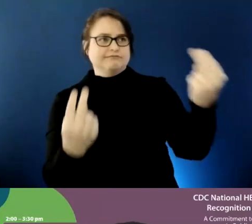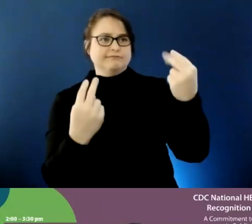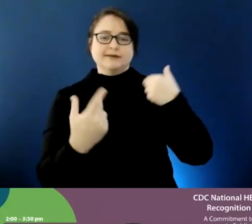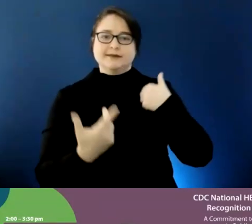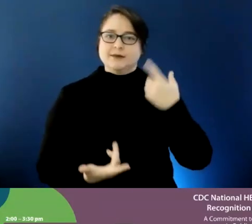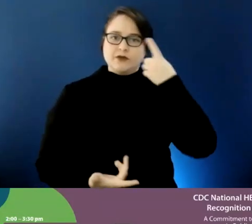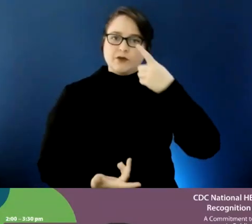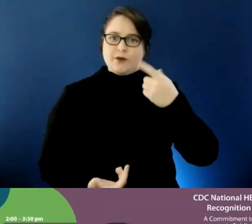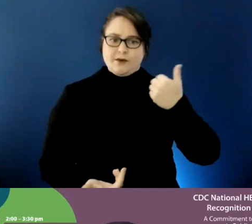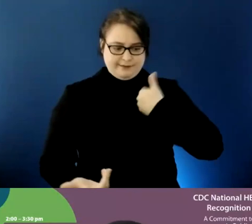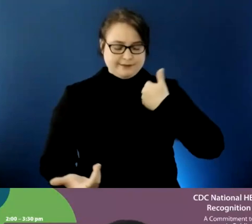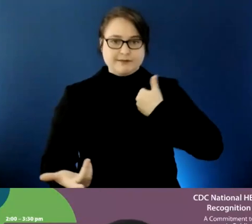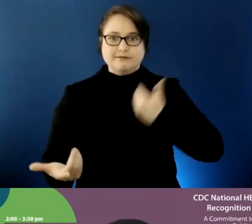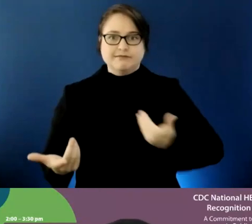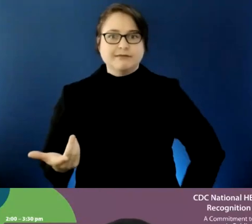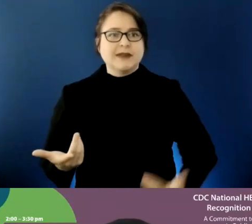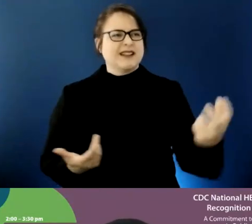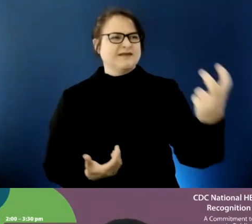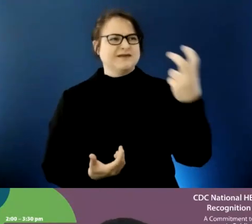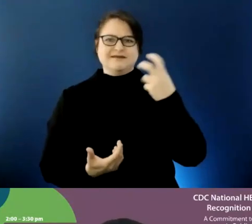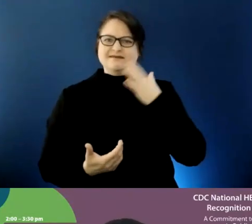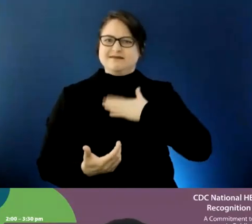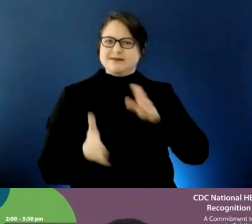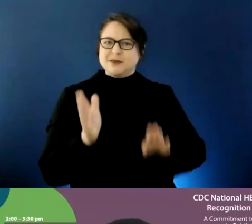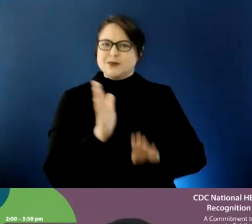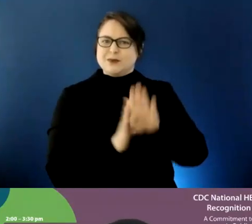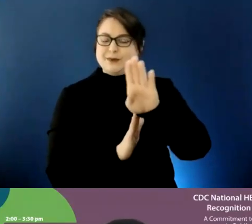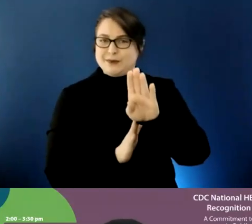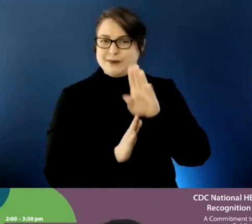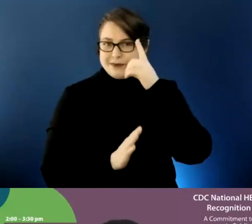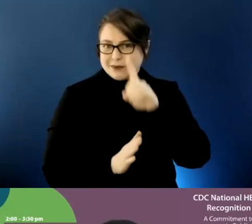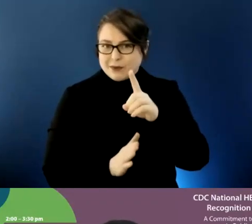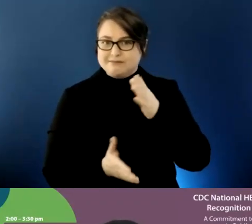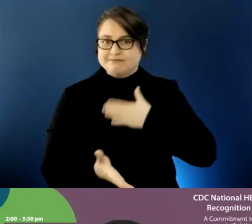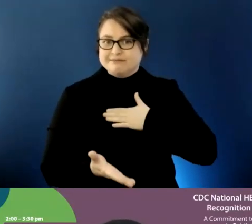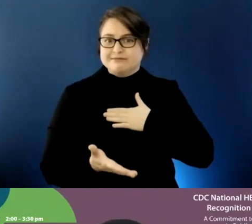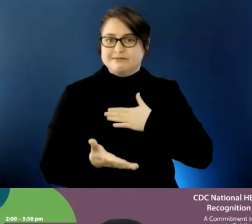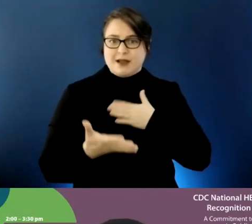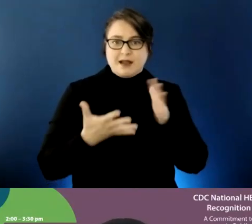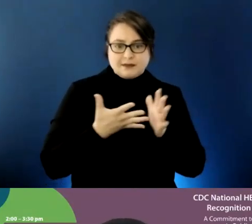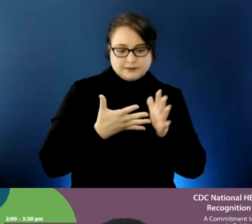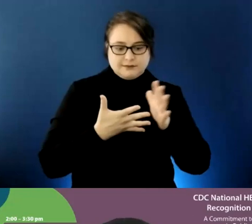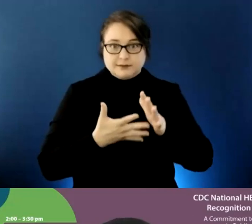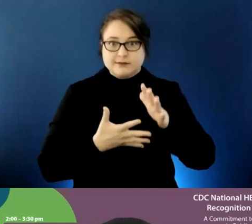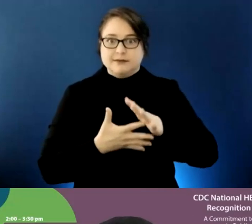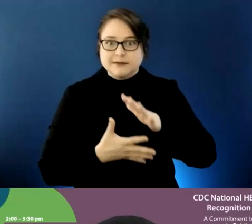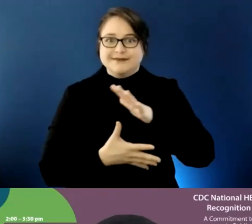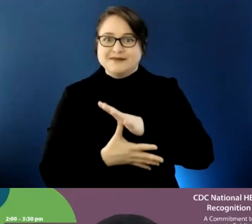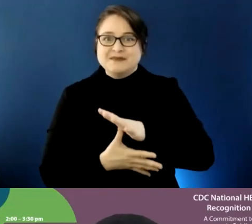be invested in helping me grow throughout my college career. And that was like a key part as to why I decided to go to the